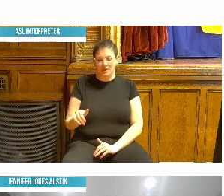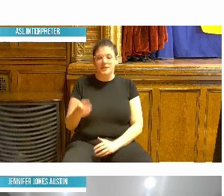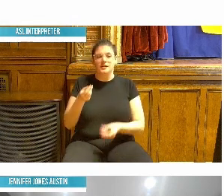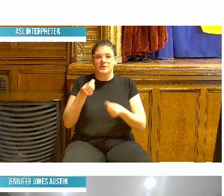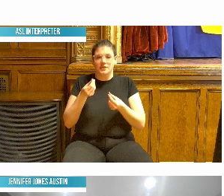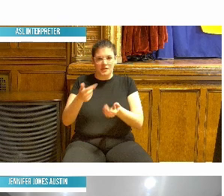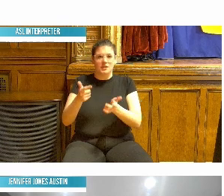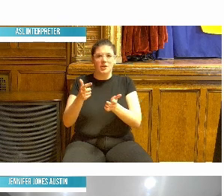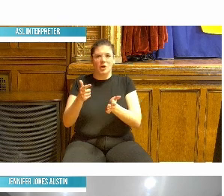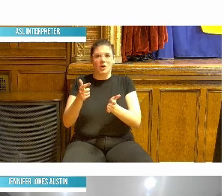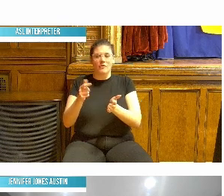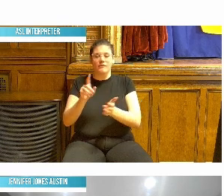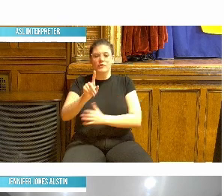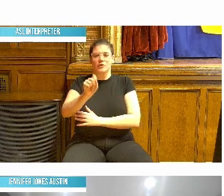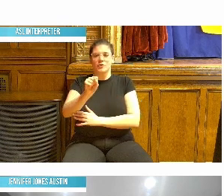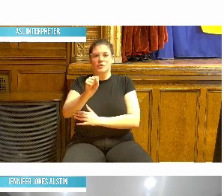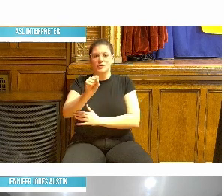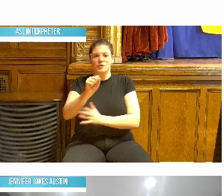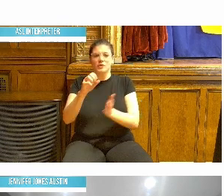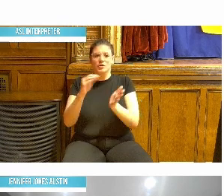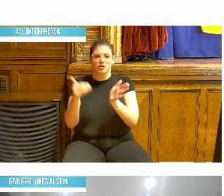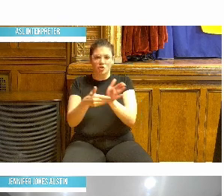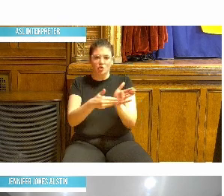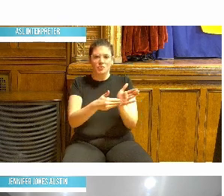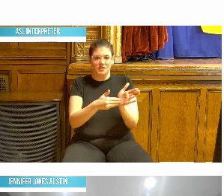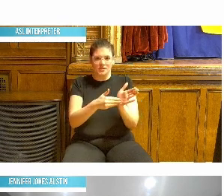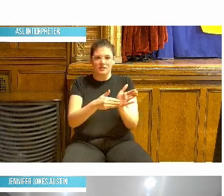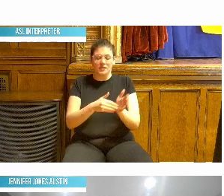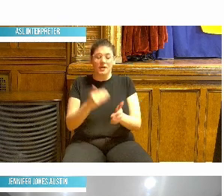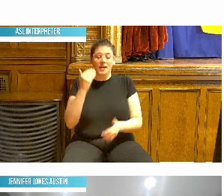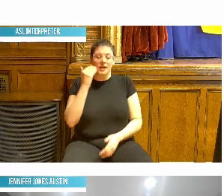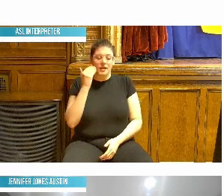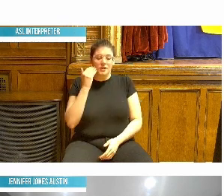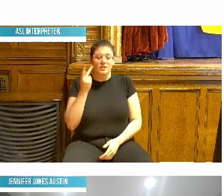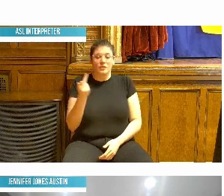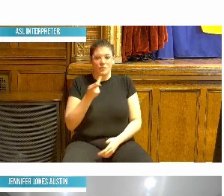filed, but I know that we in the National African American Reparations Commission